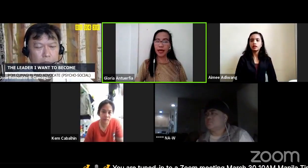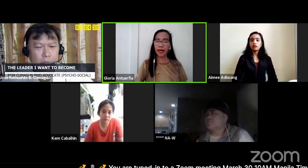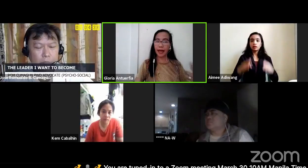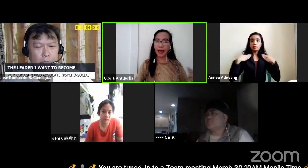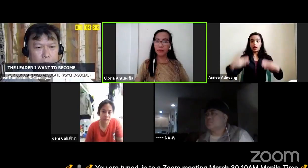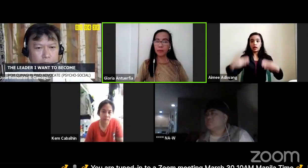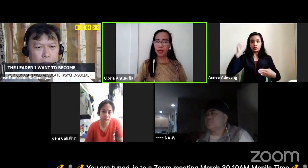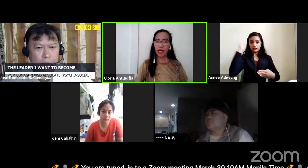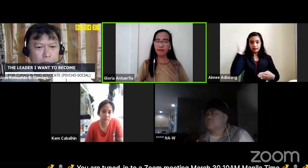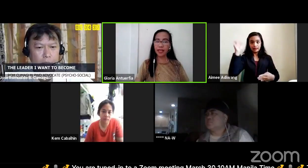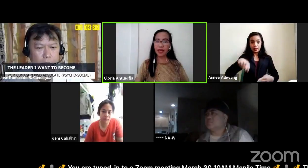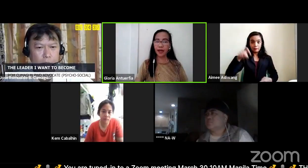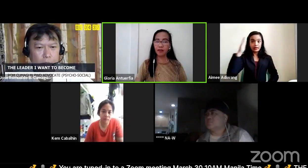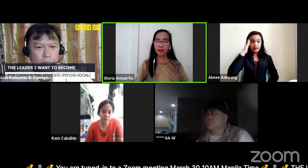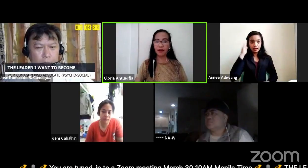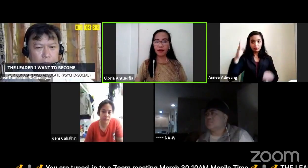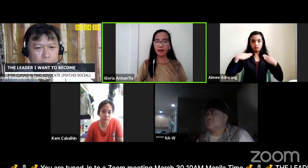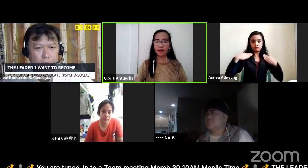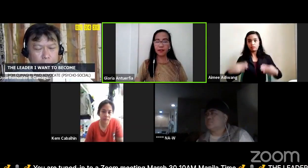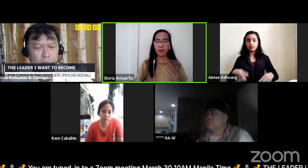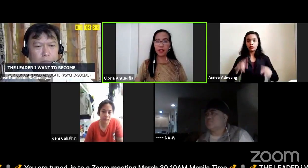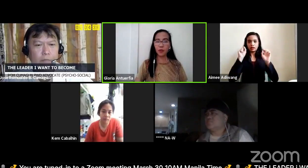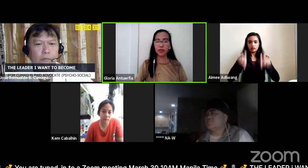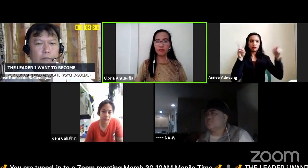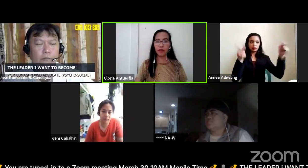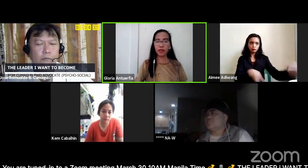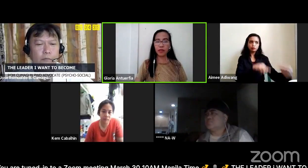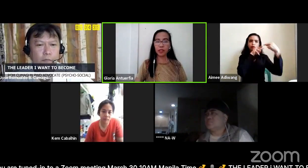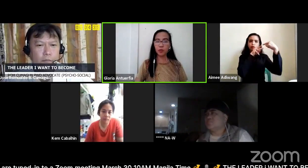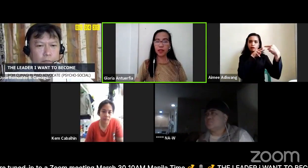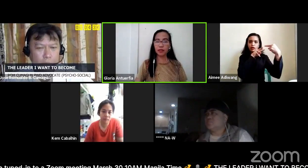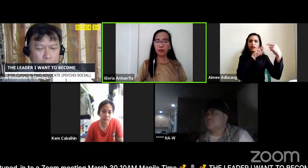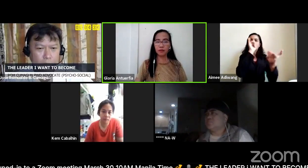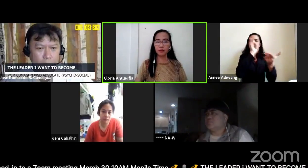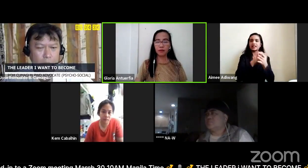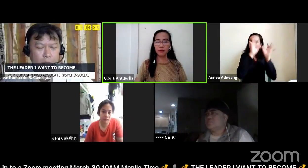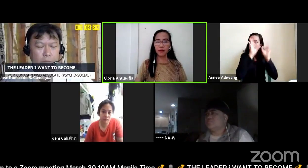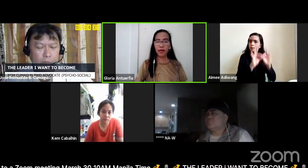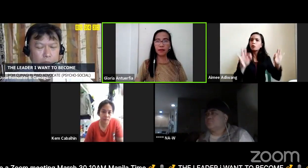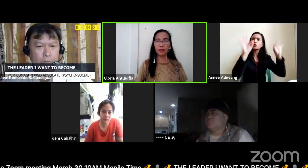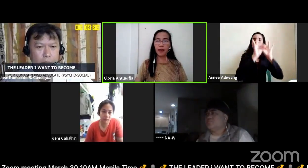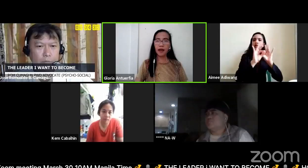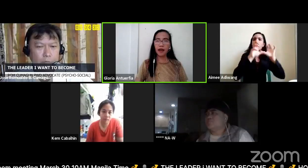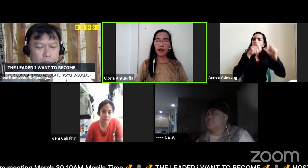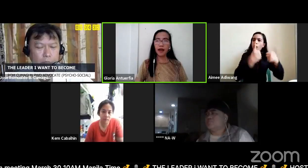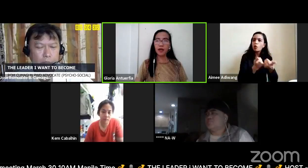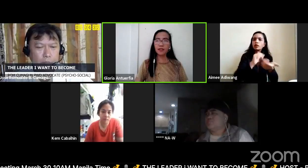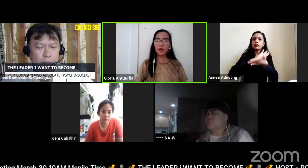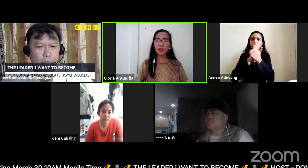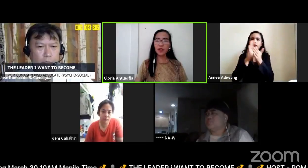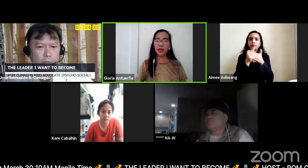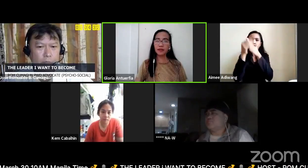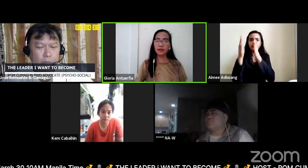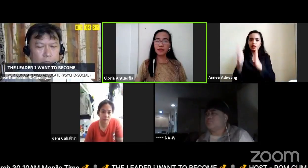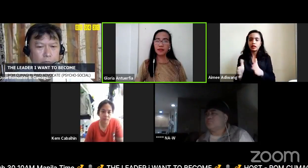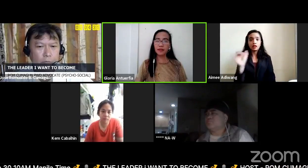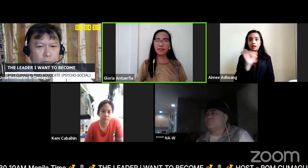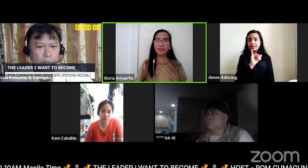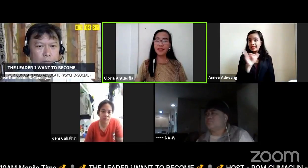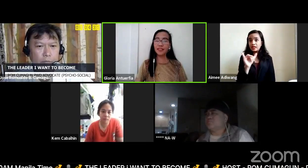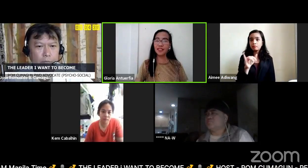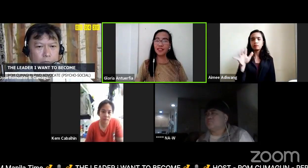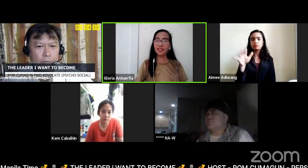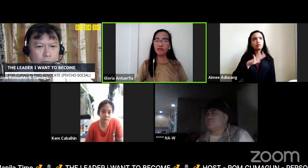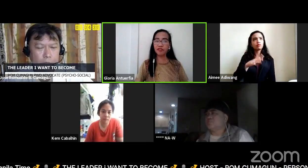language. uh, Having an eye contact. So that's one of the important to be a leader. And I was also elected